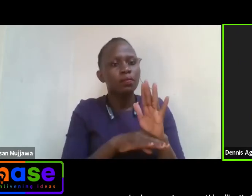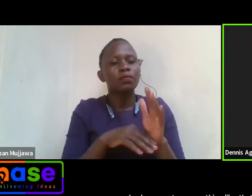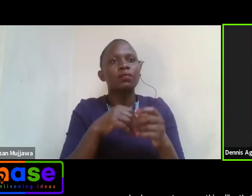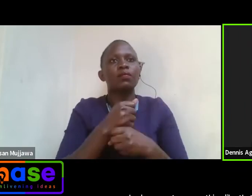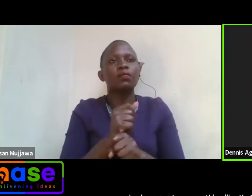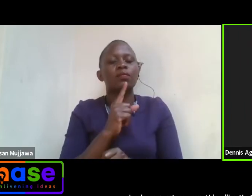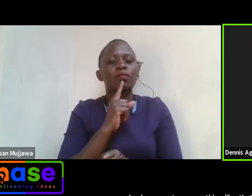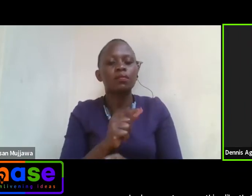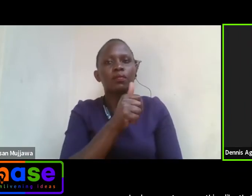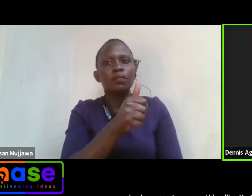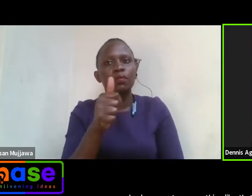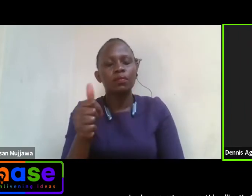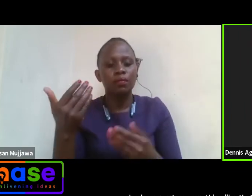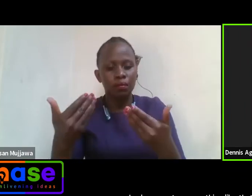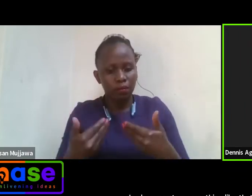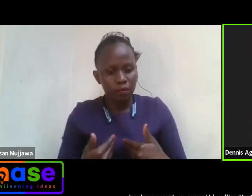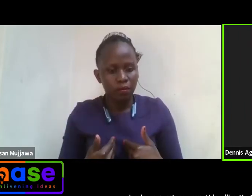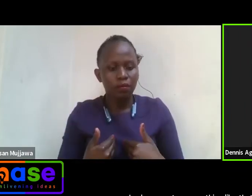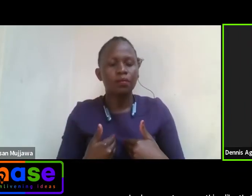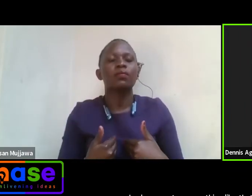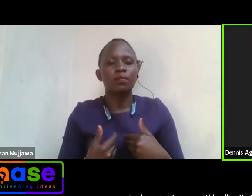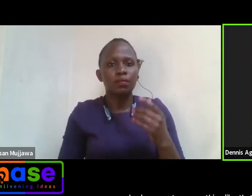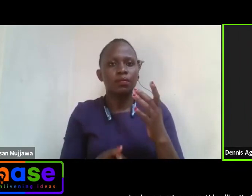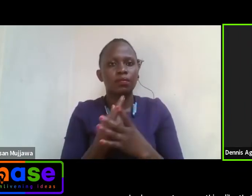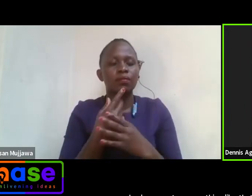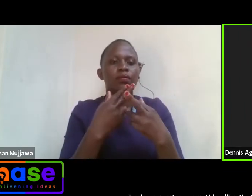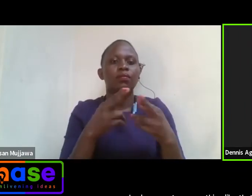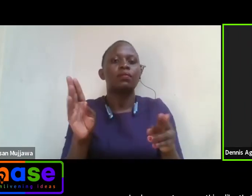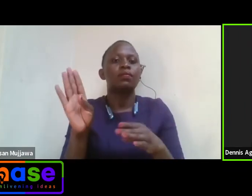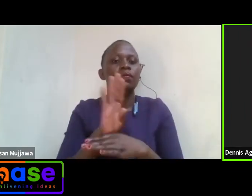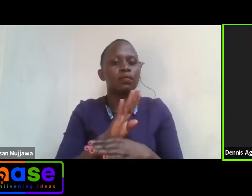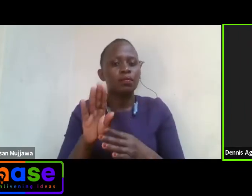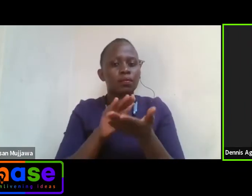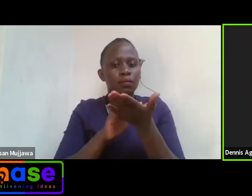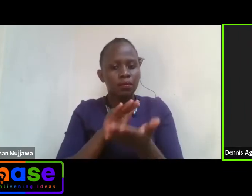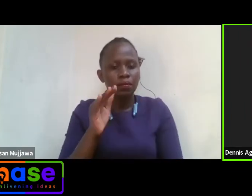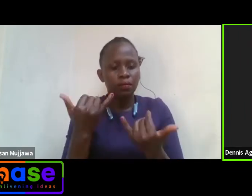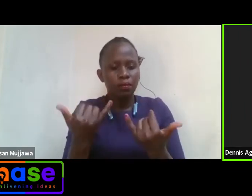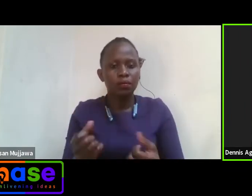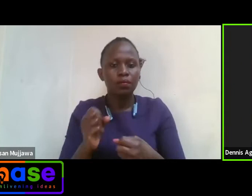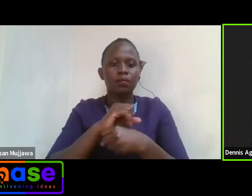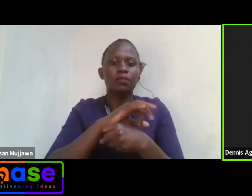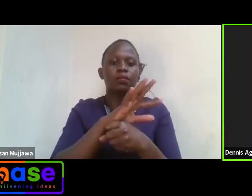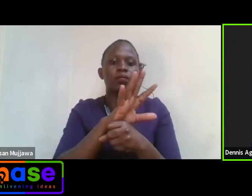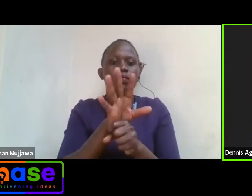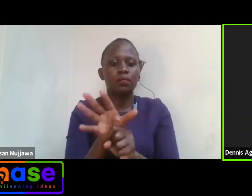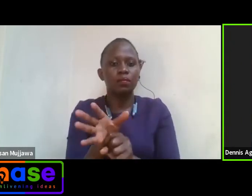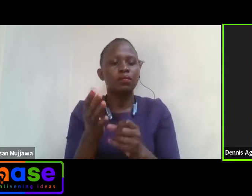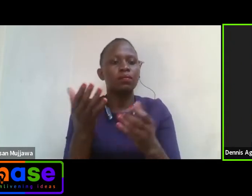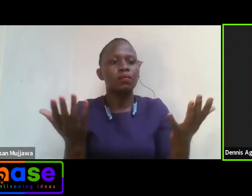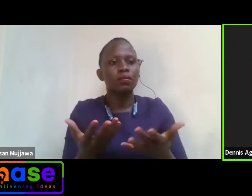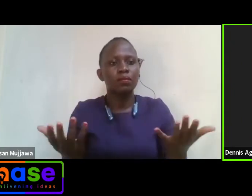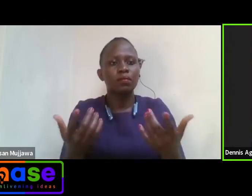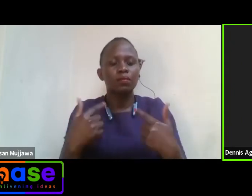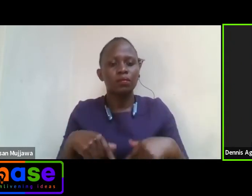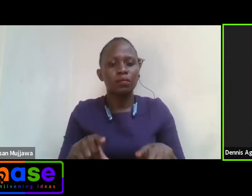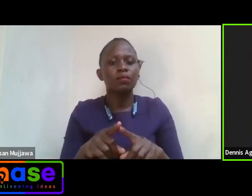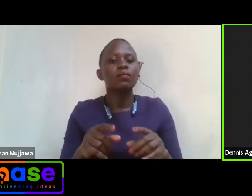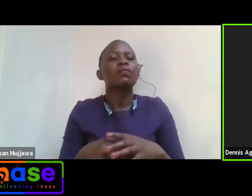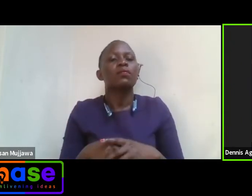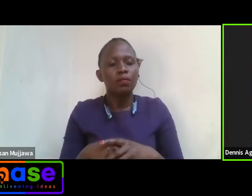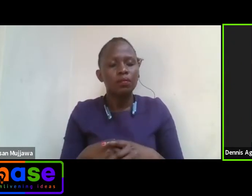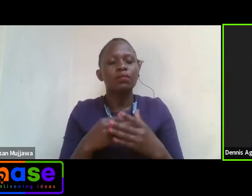at starting a business, especially in light of the COVID-19 pandemic. We are very keen to rally young people